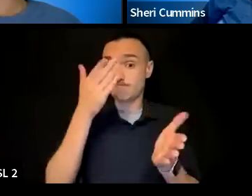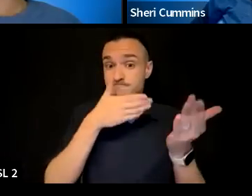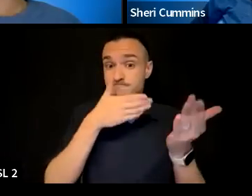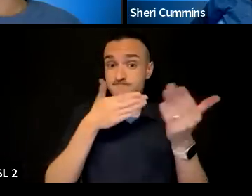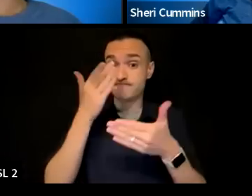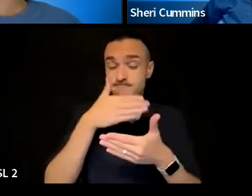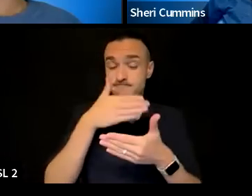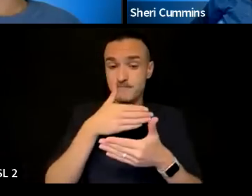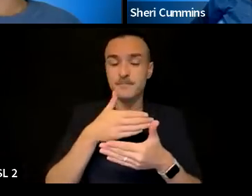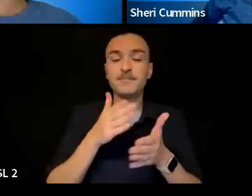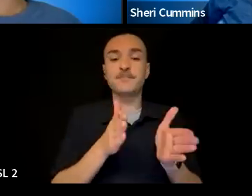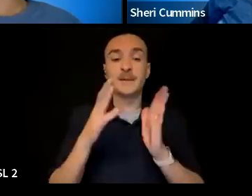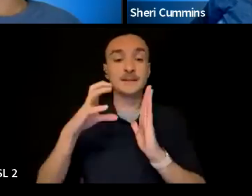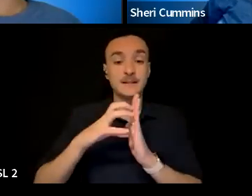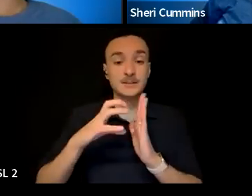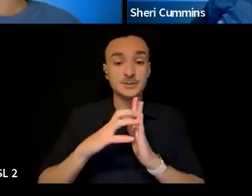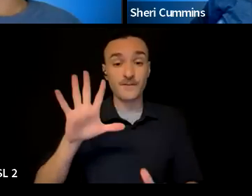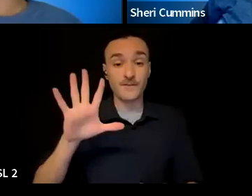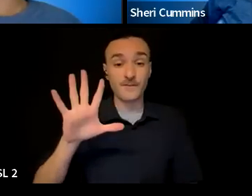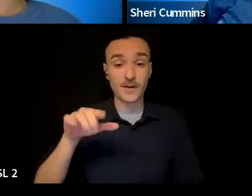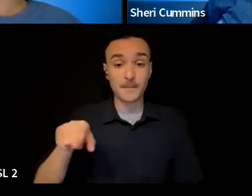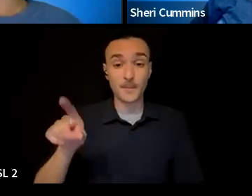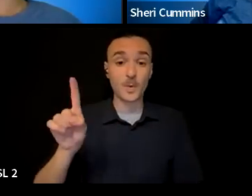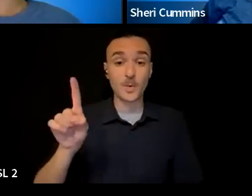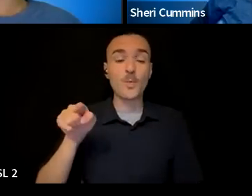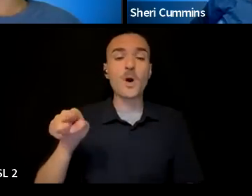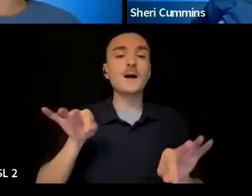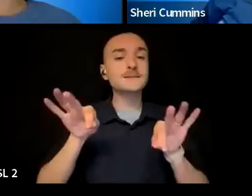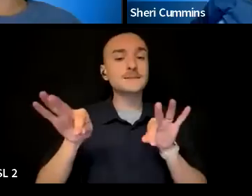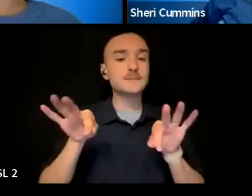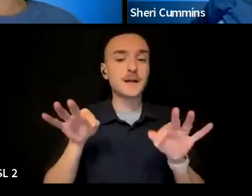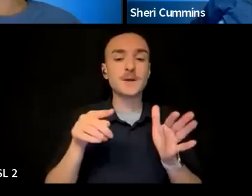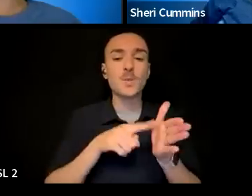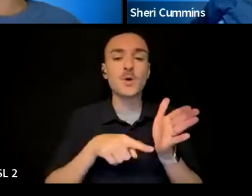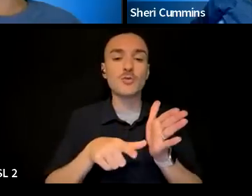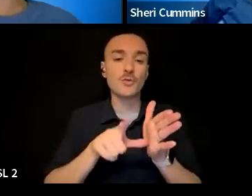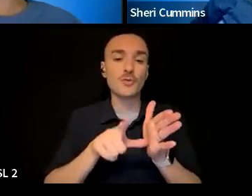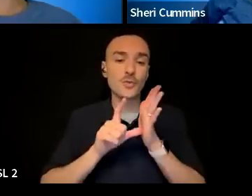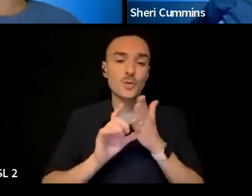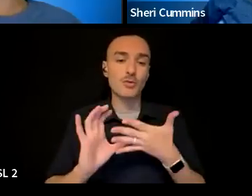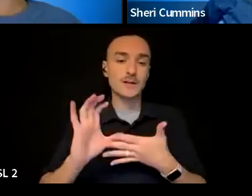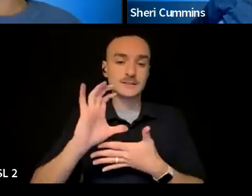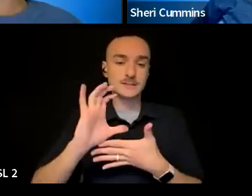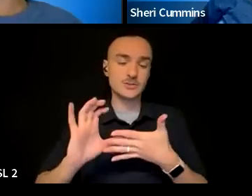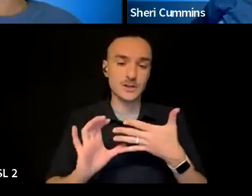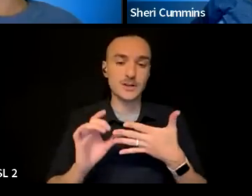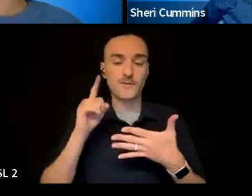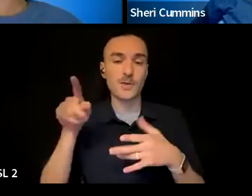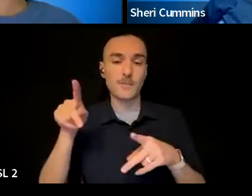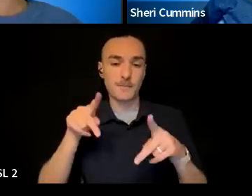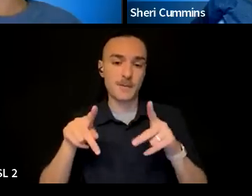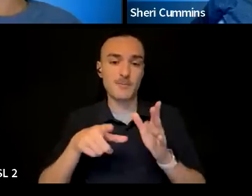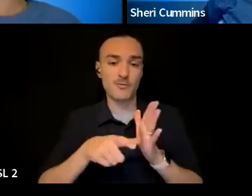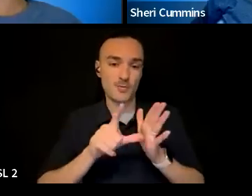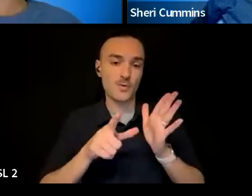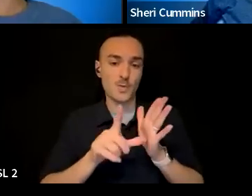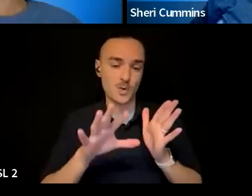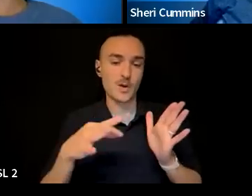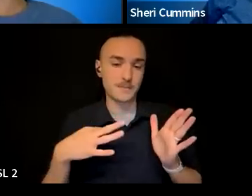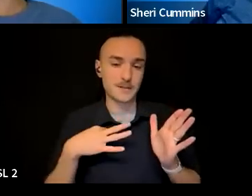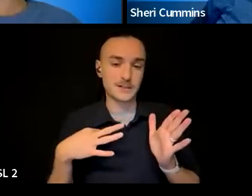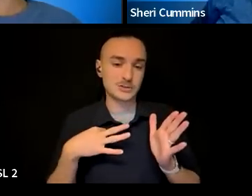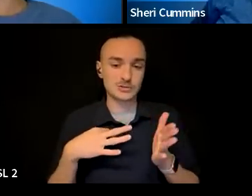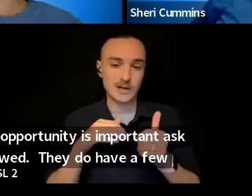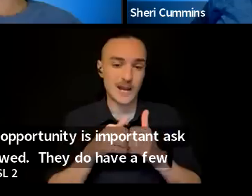Section 5.1 will explain the review criteria that your reviewers will be using. Now, some other sections